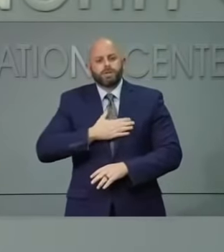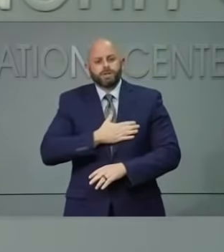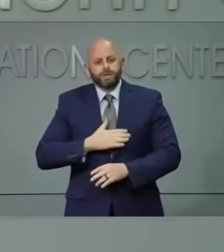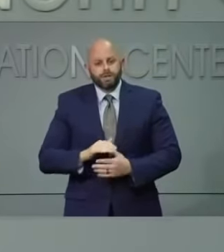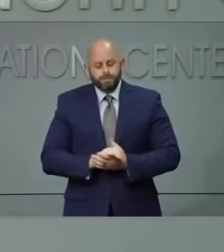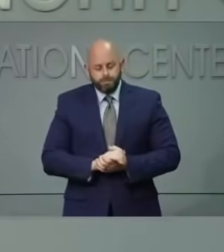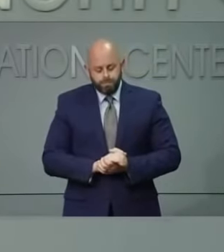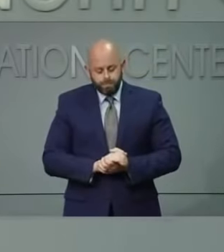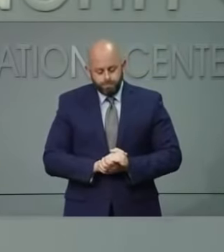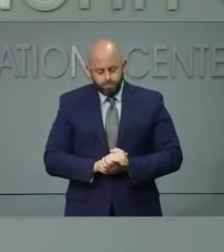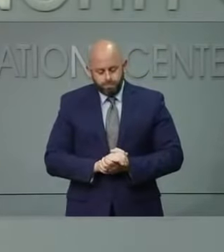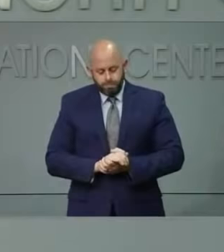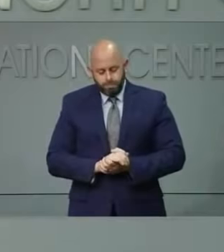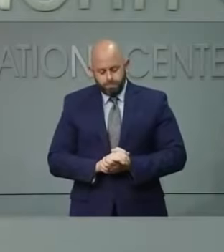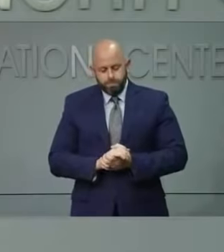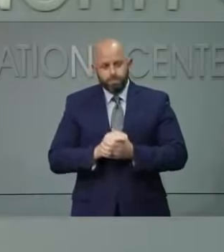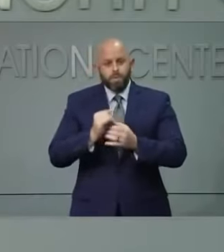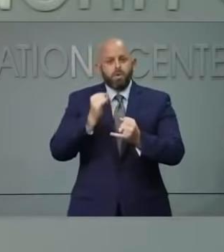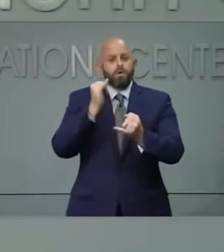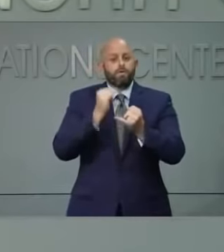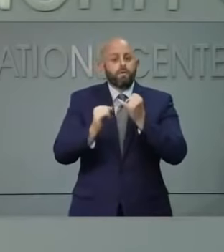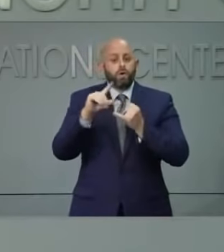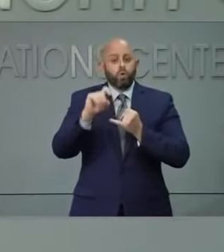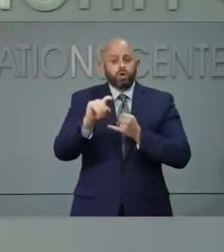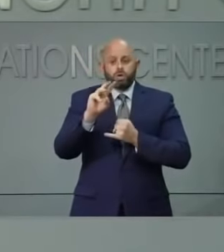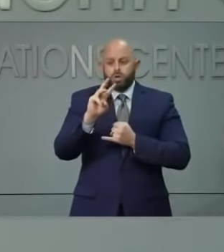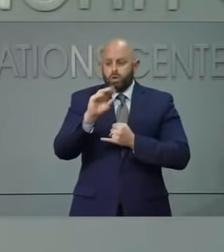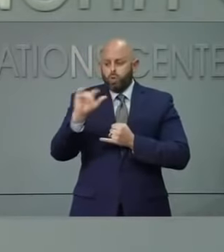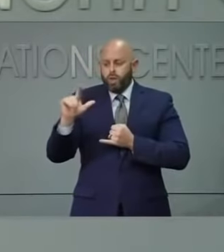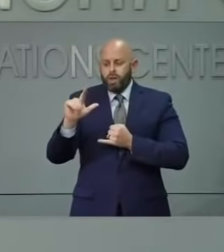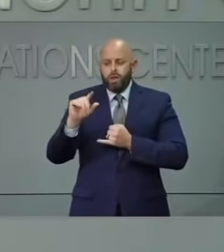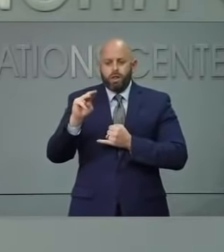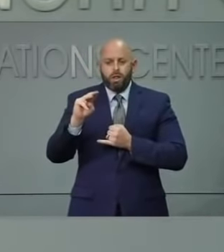Our final question today is from Will Michaels with WUNC.